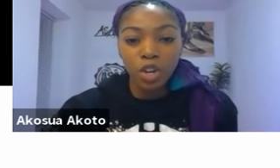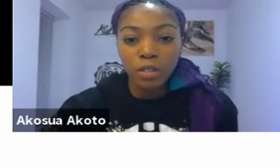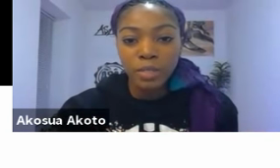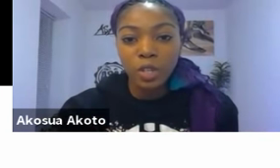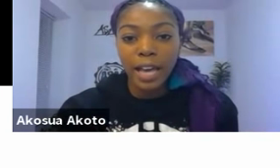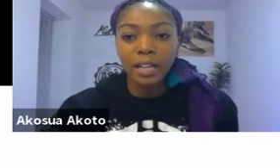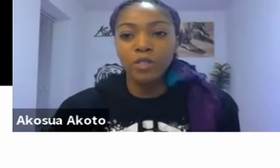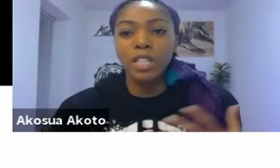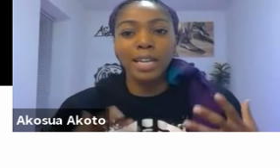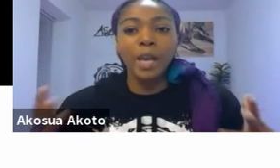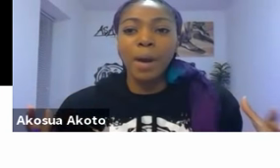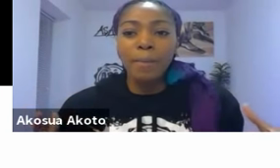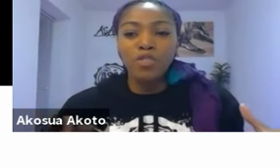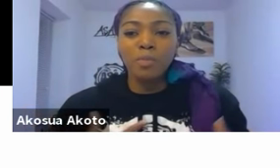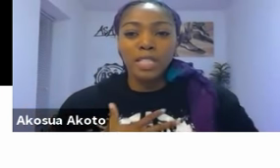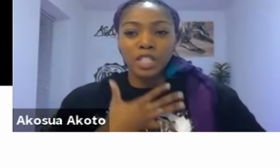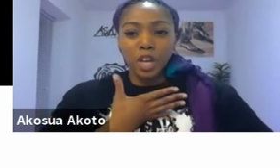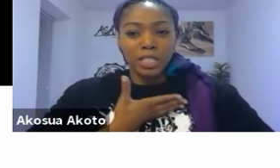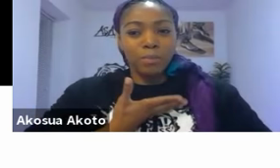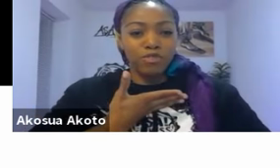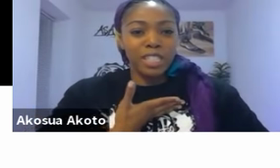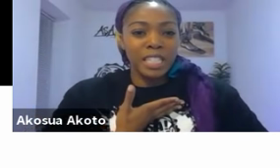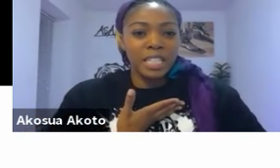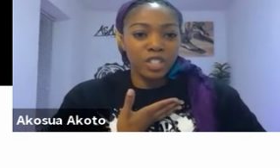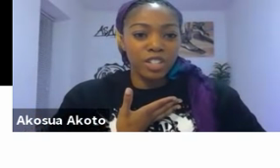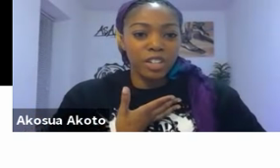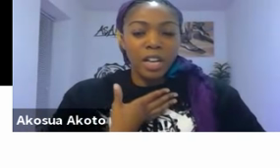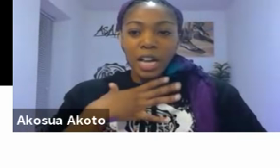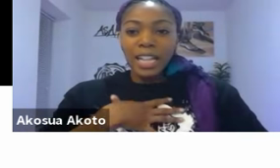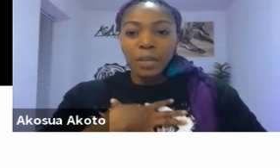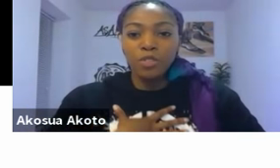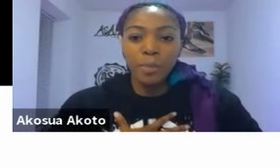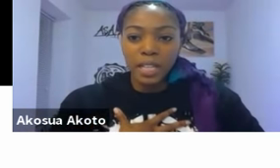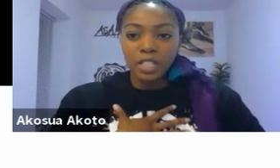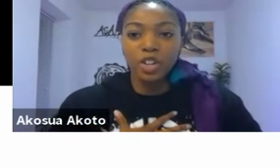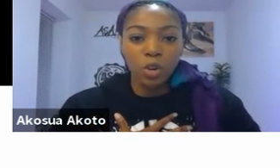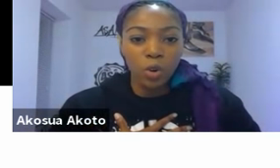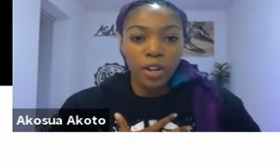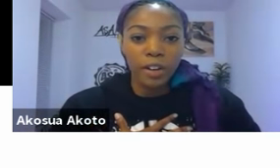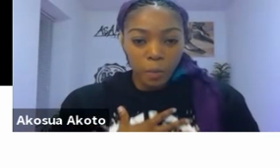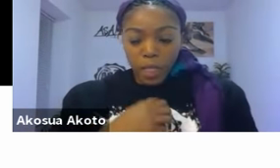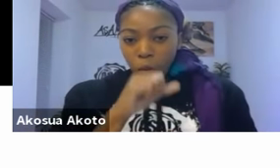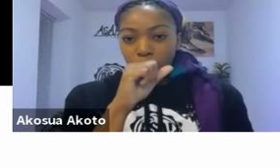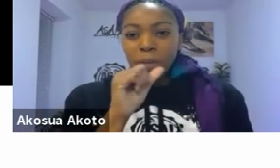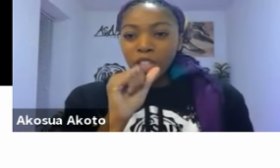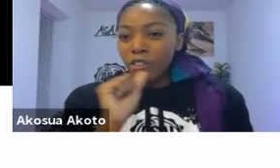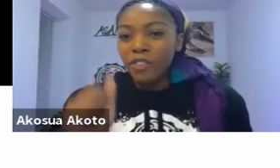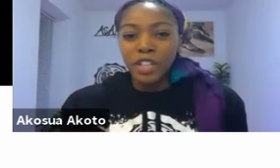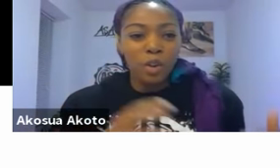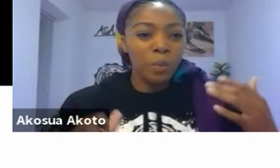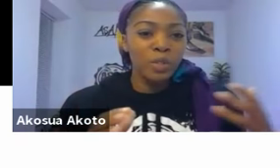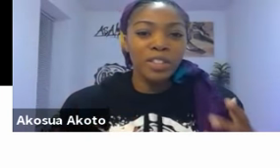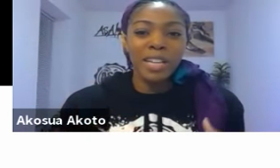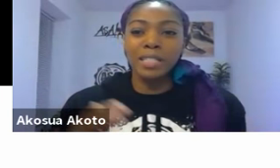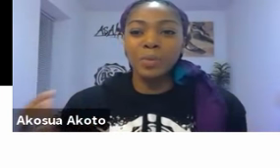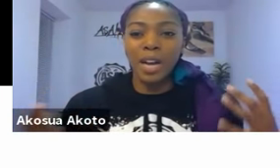dance forms. So like, if you look at hip hop movements, it's also really center. A lot of movement in your core. When we beat our feet